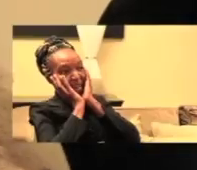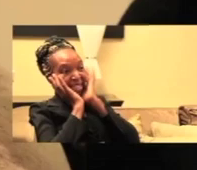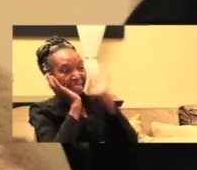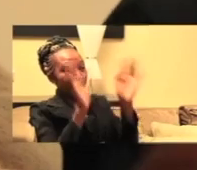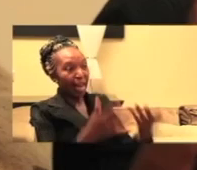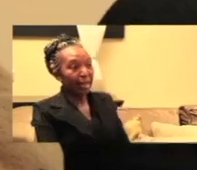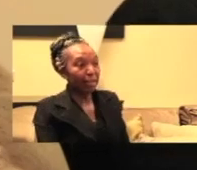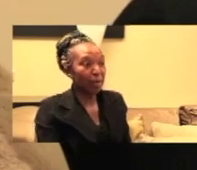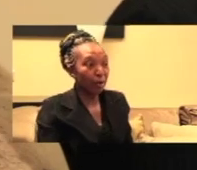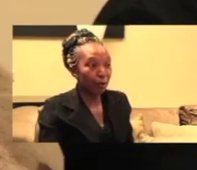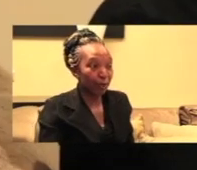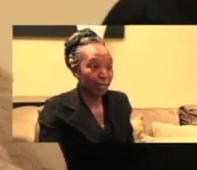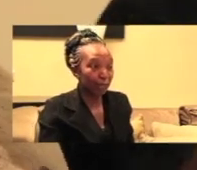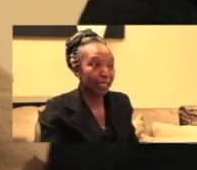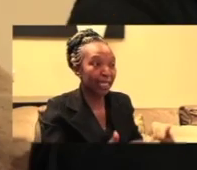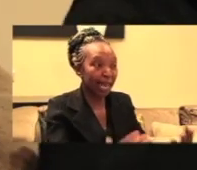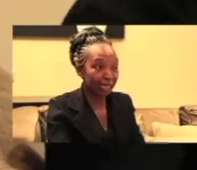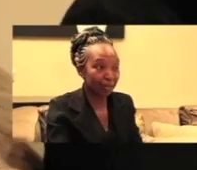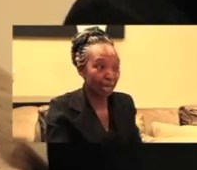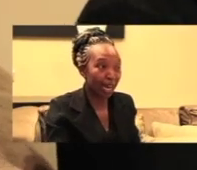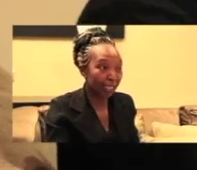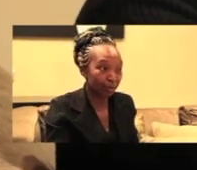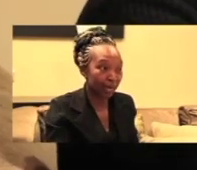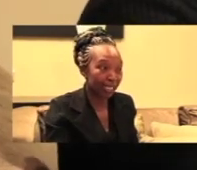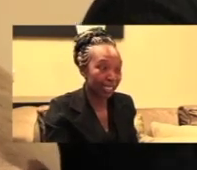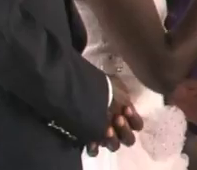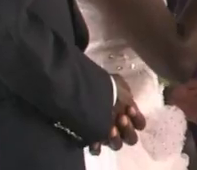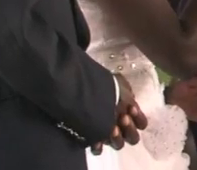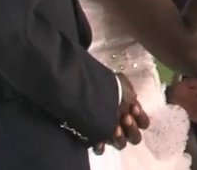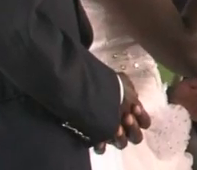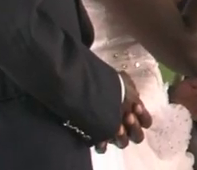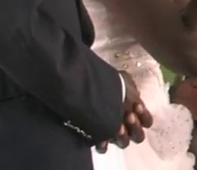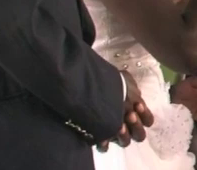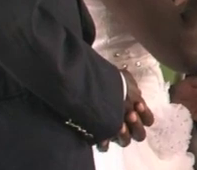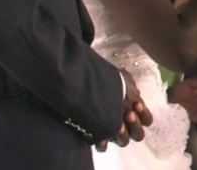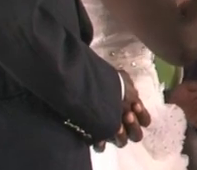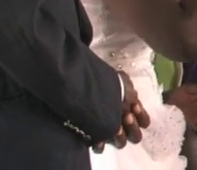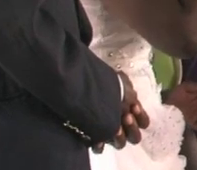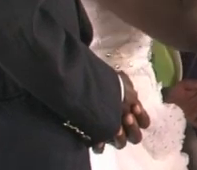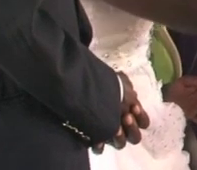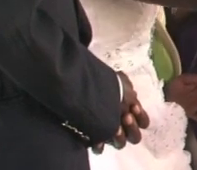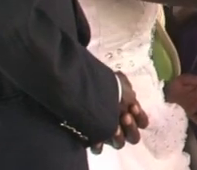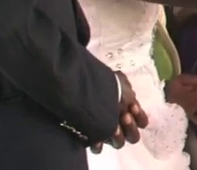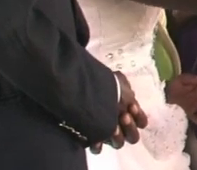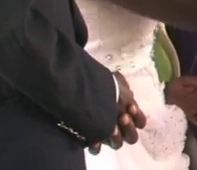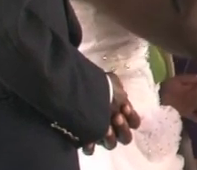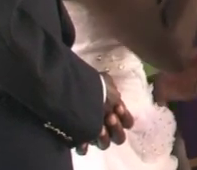My parents, they handed me over to Charles, my husband. I was so emotional.